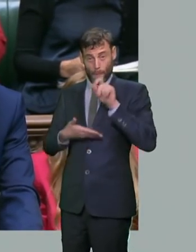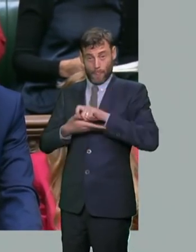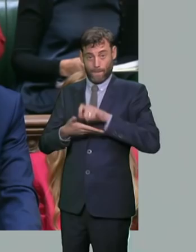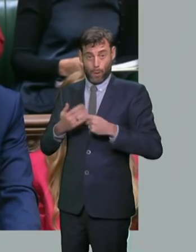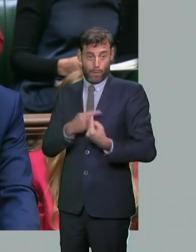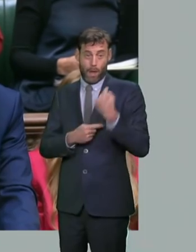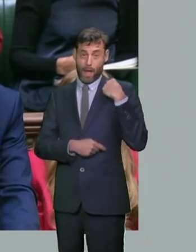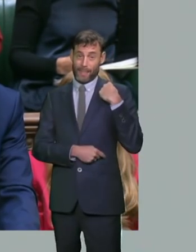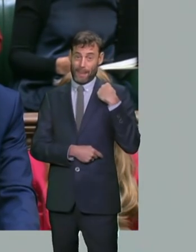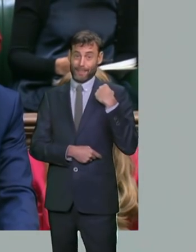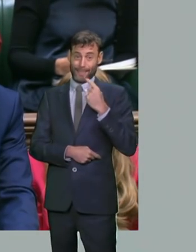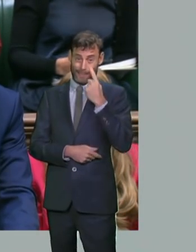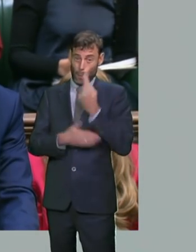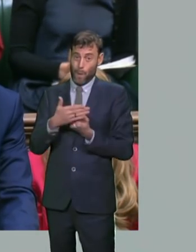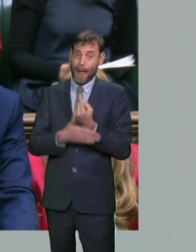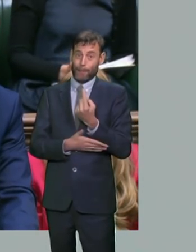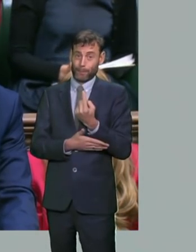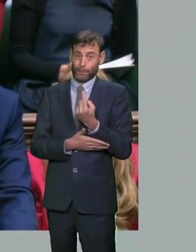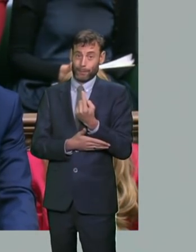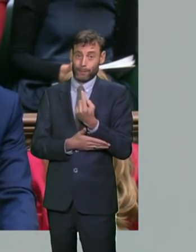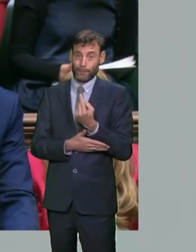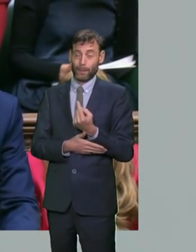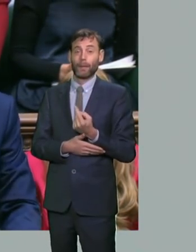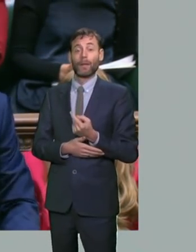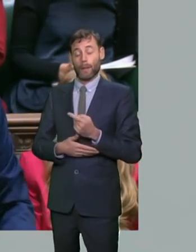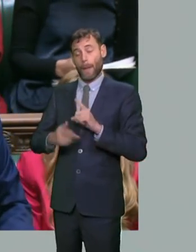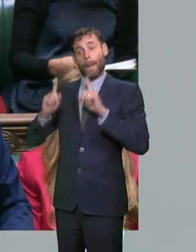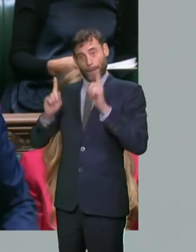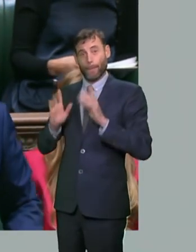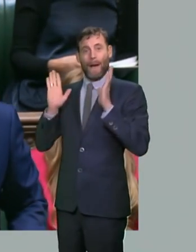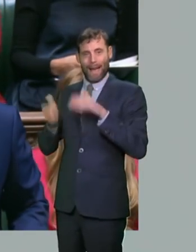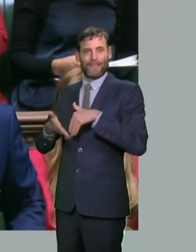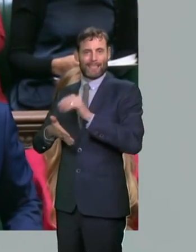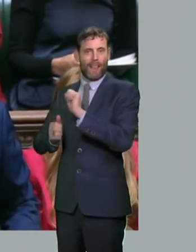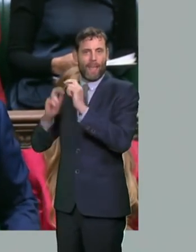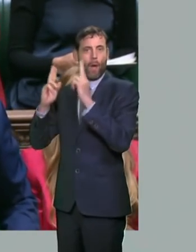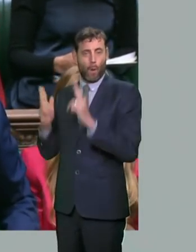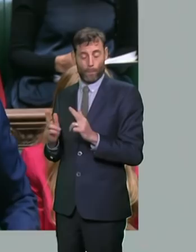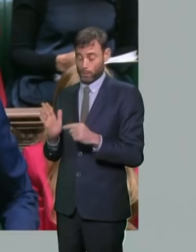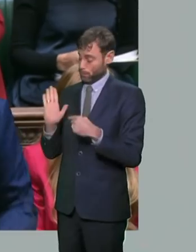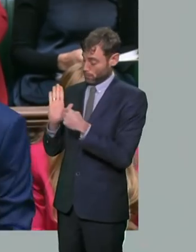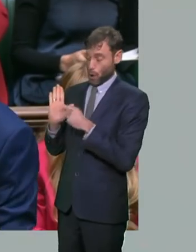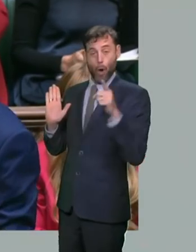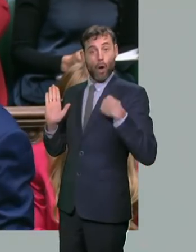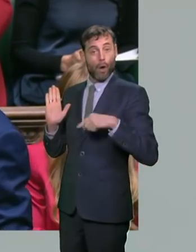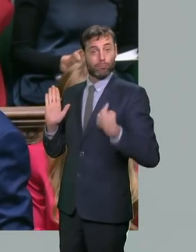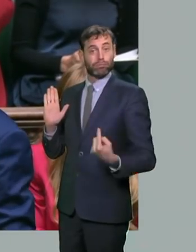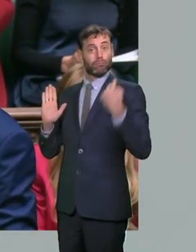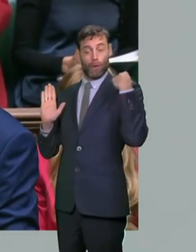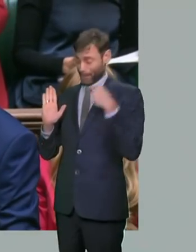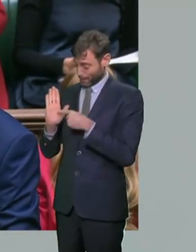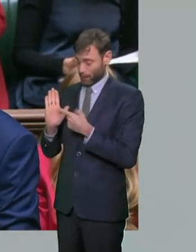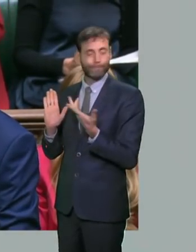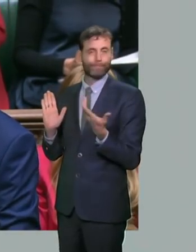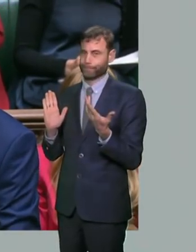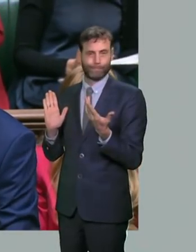answer to that question. They'll still be forced to sell their home. It's another broken promise. Just like